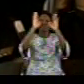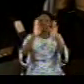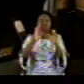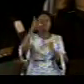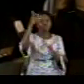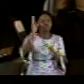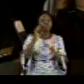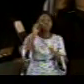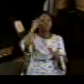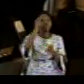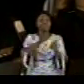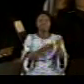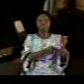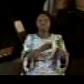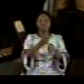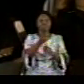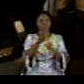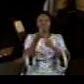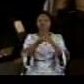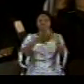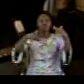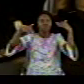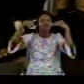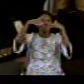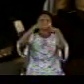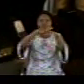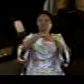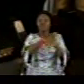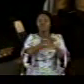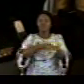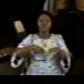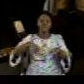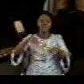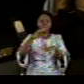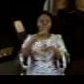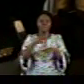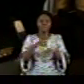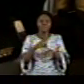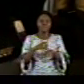reigns from heaven above with